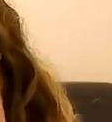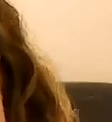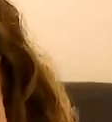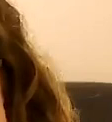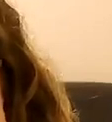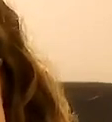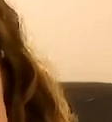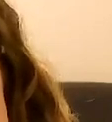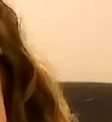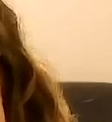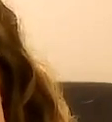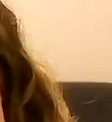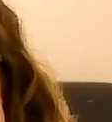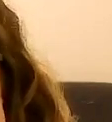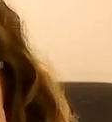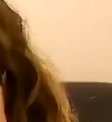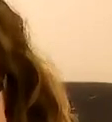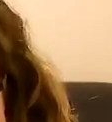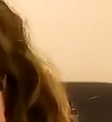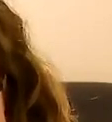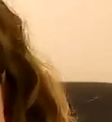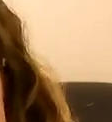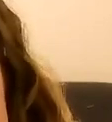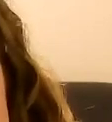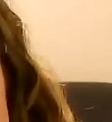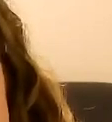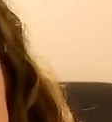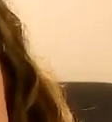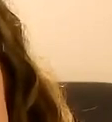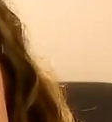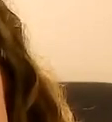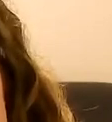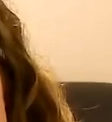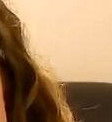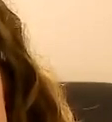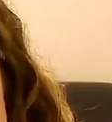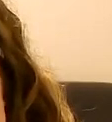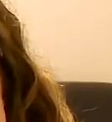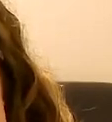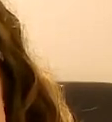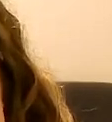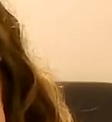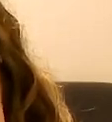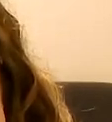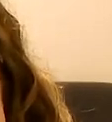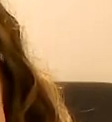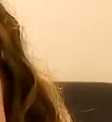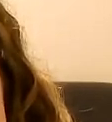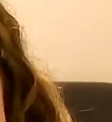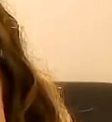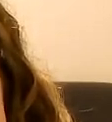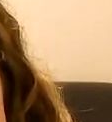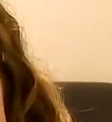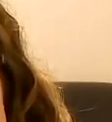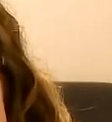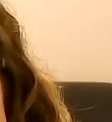in lockdown at a local rehab. What can we do to put pressure on New York State